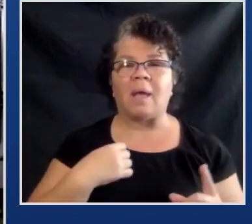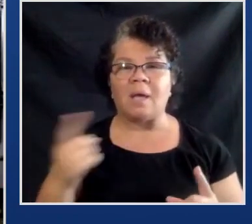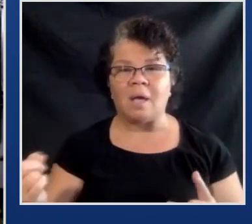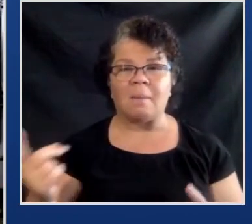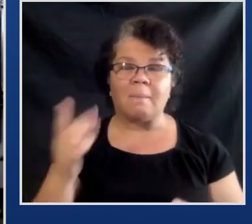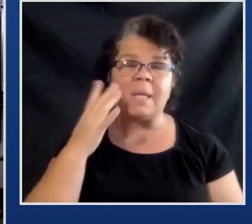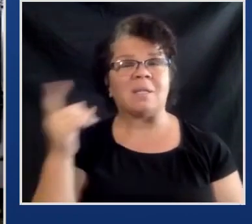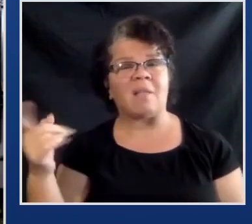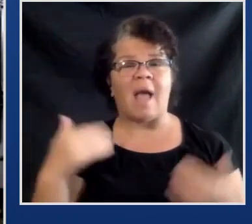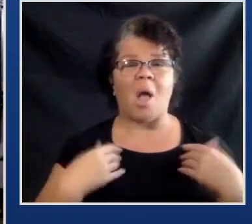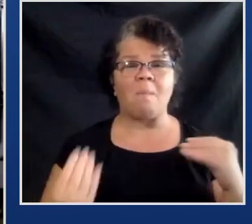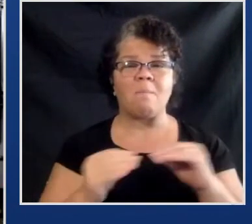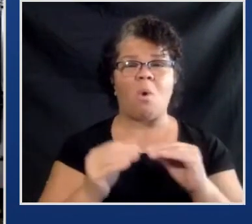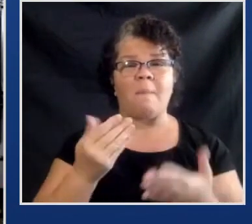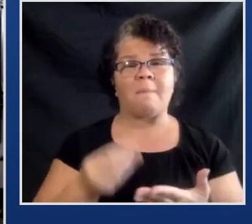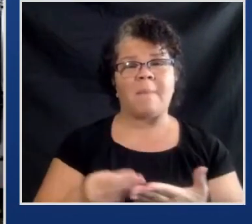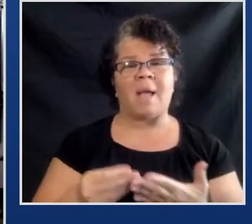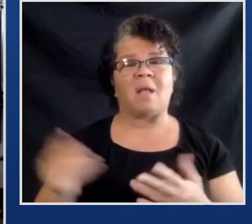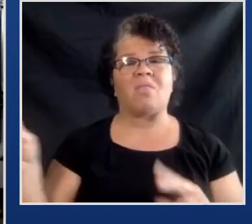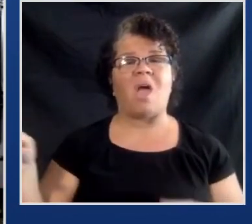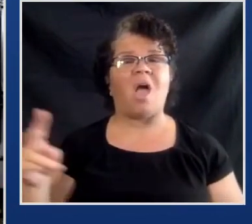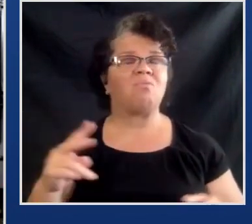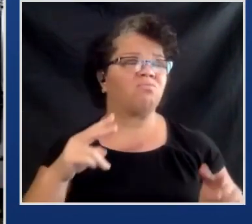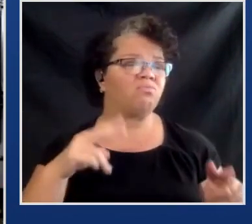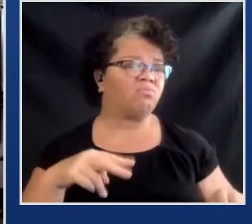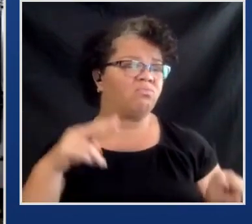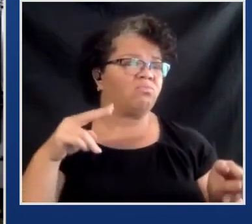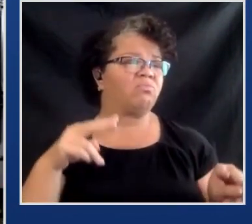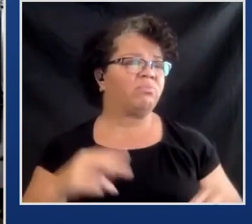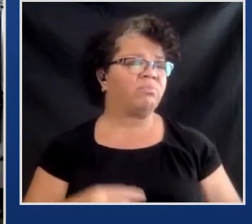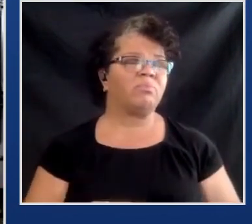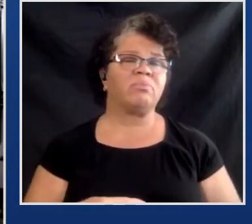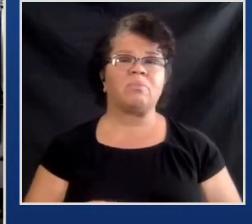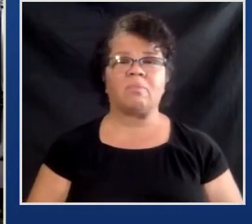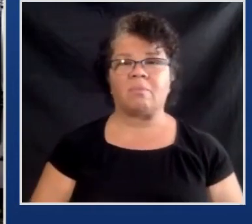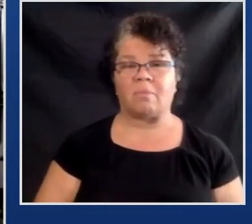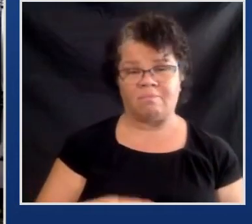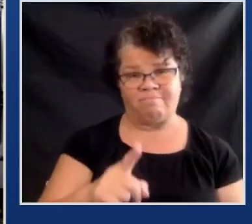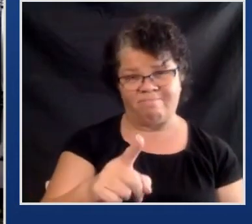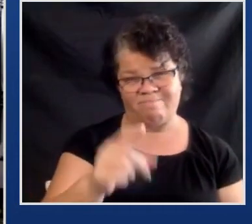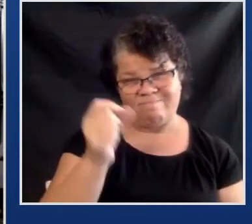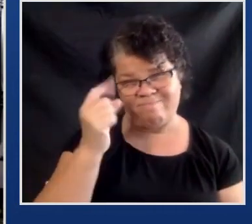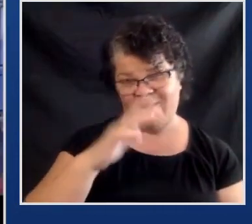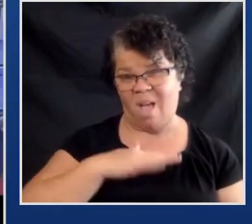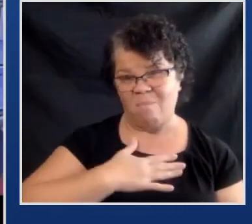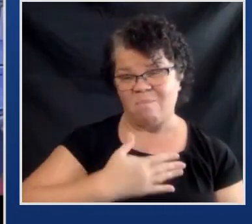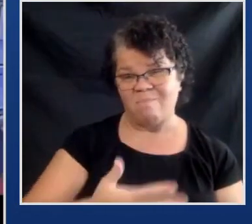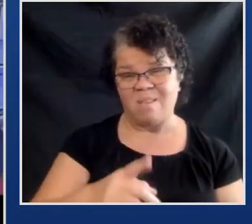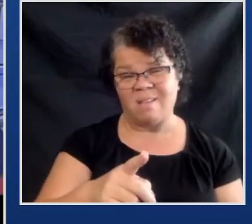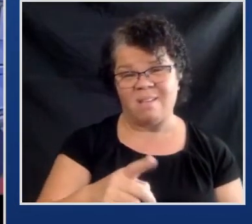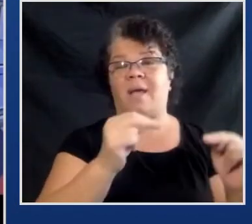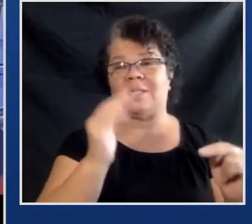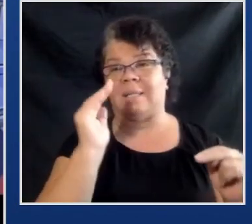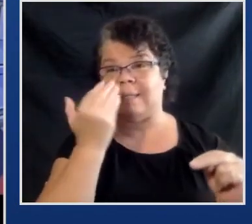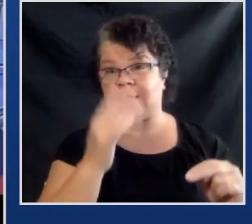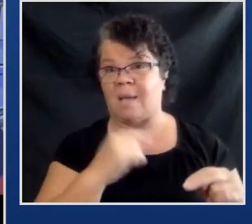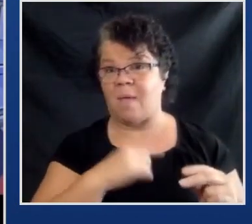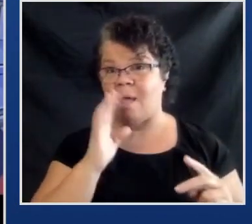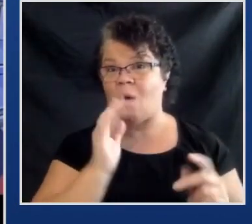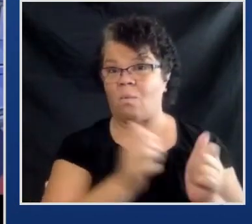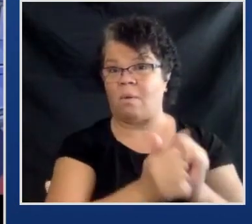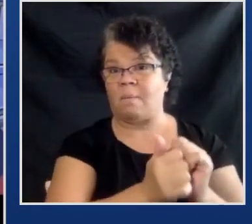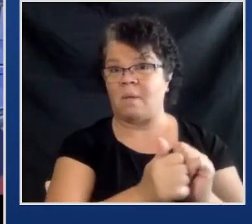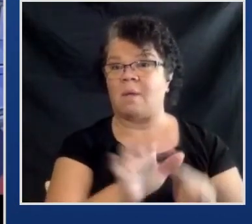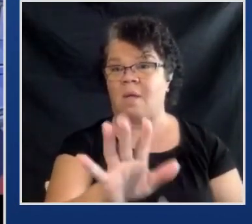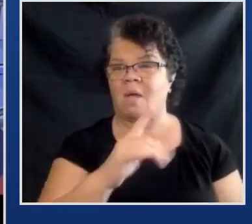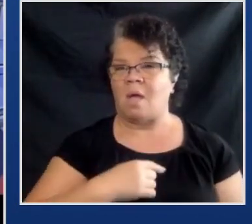did, kind of looked down their nose on us. I got to admit to you, I got a bit of a chip on my shoulder from serious press